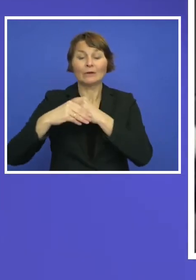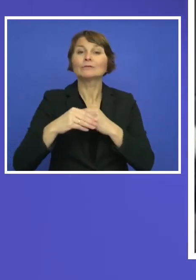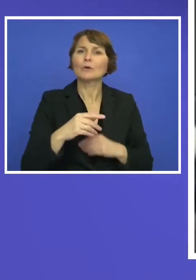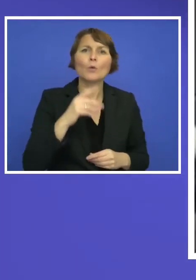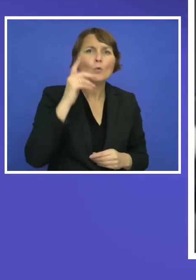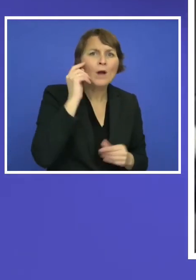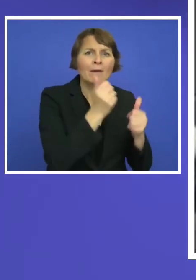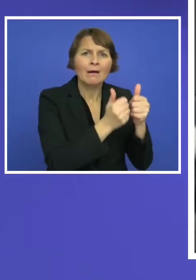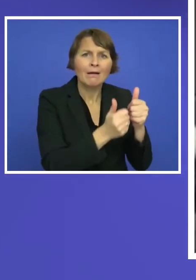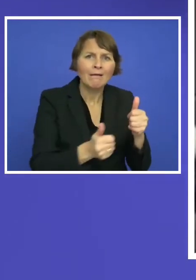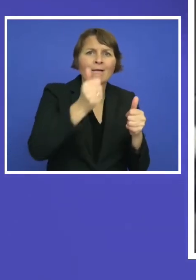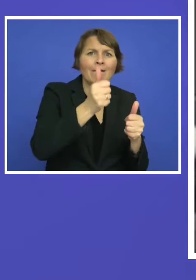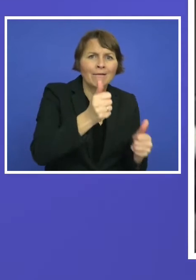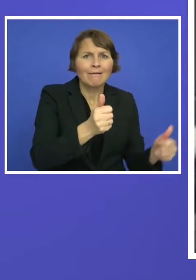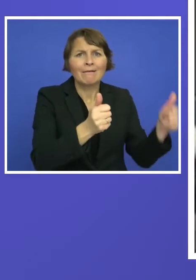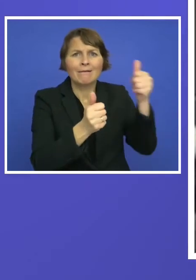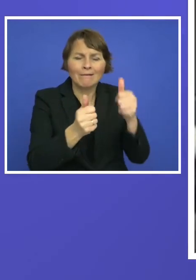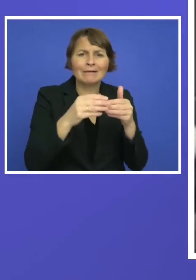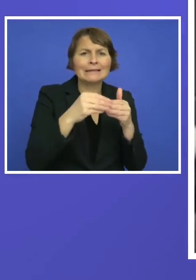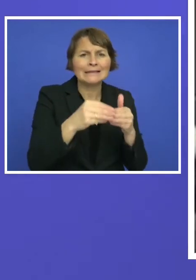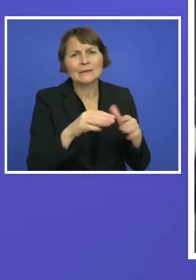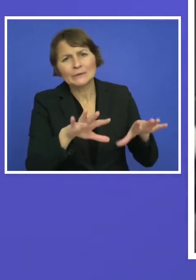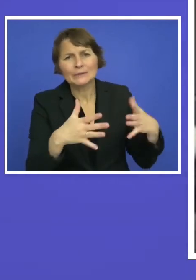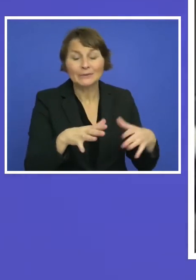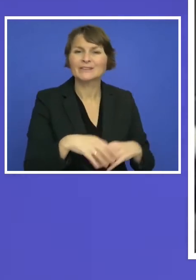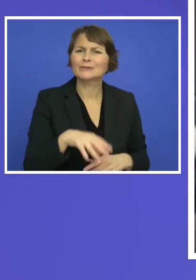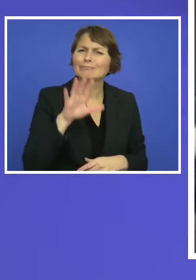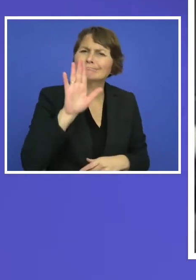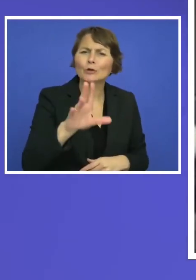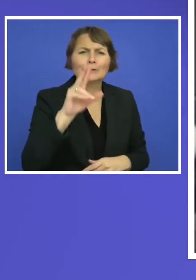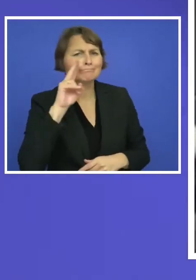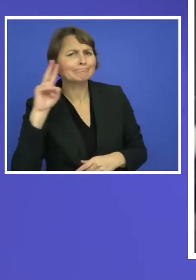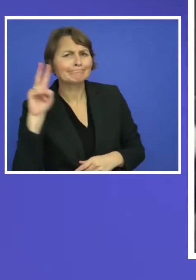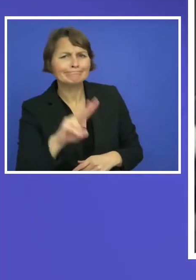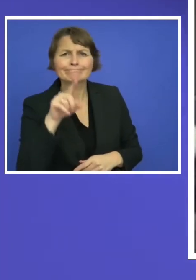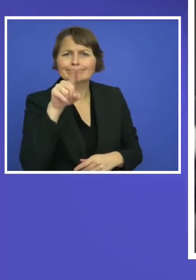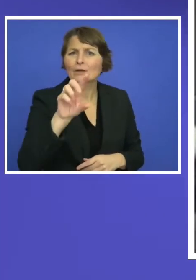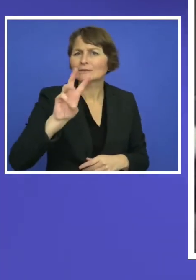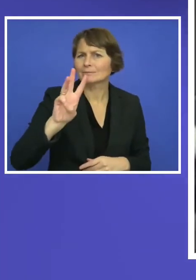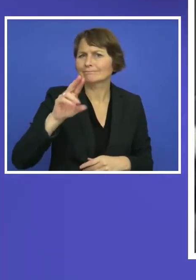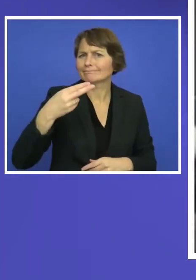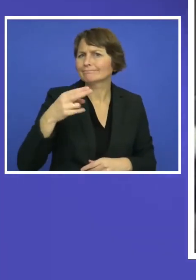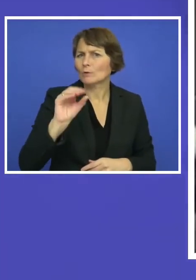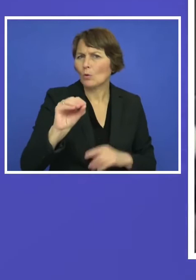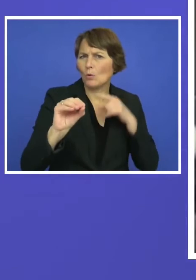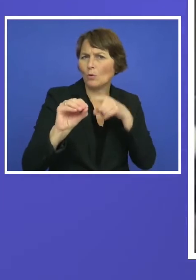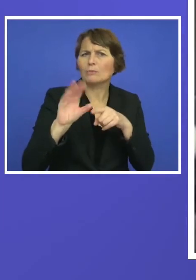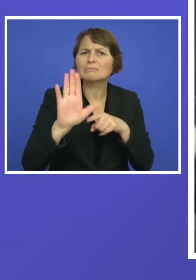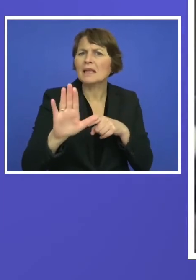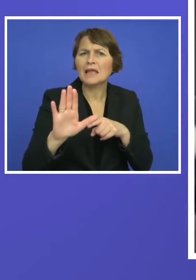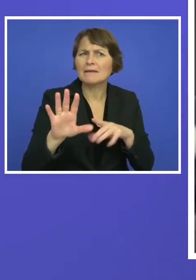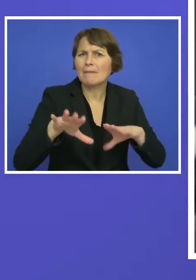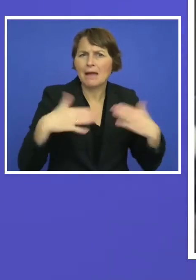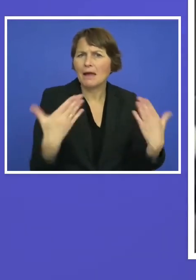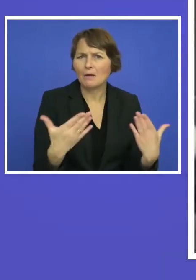hear from you directly from the perspective of what is the role of the World Health Organization in making sure that women have an